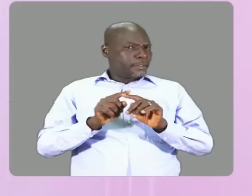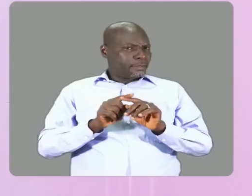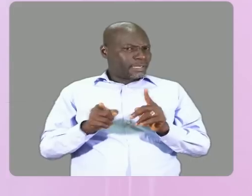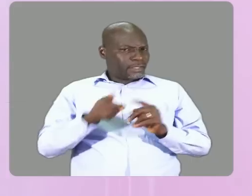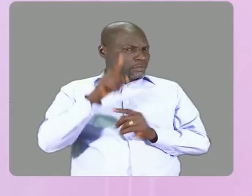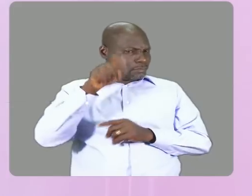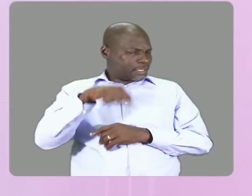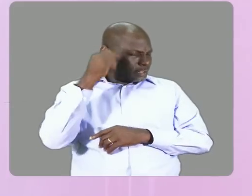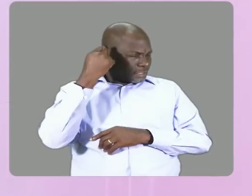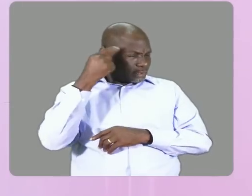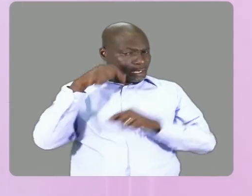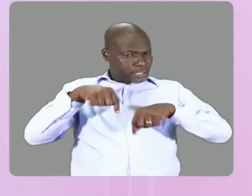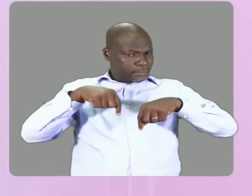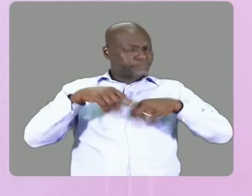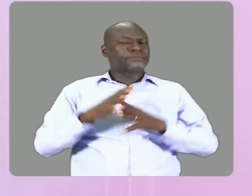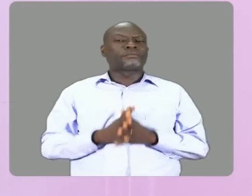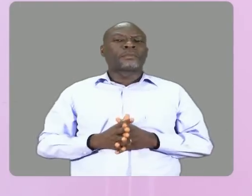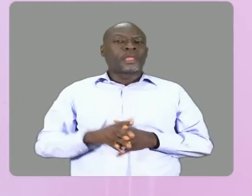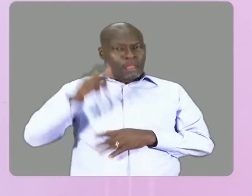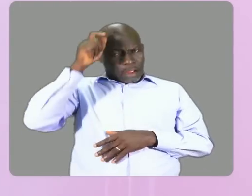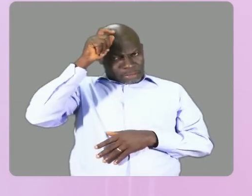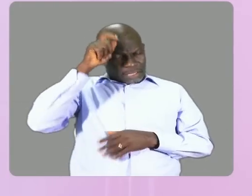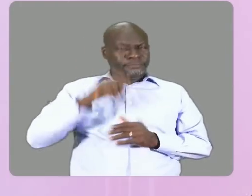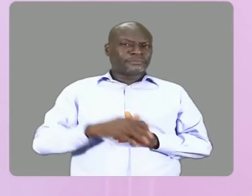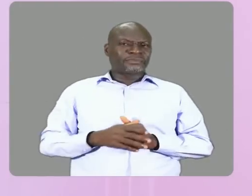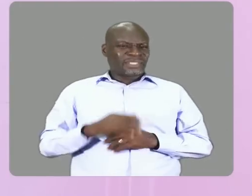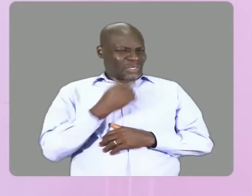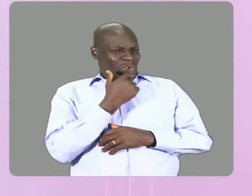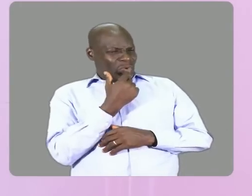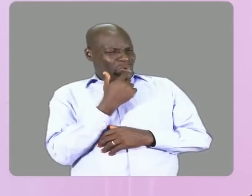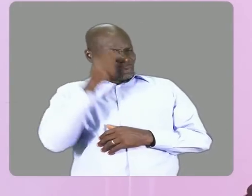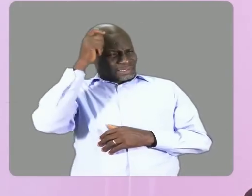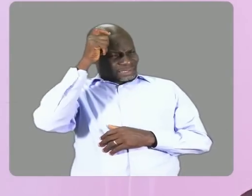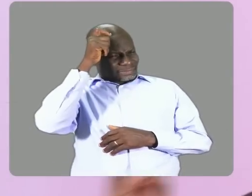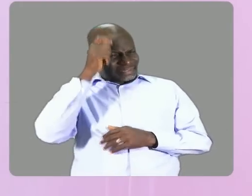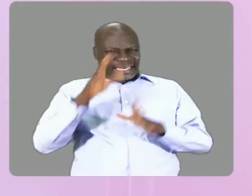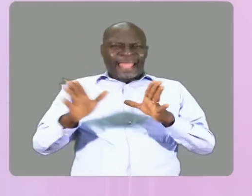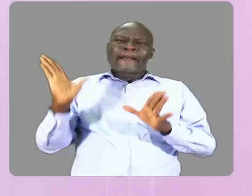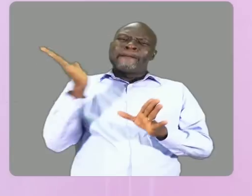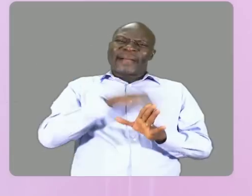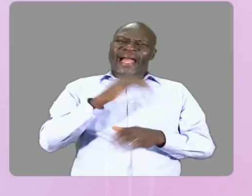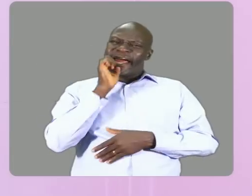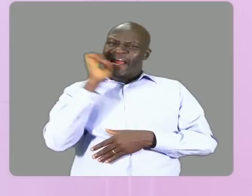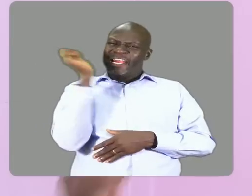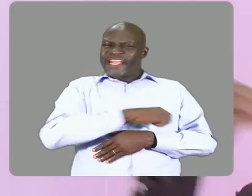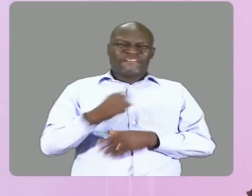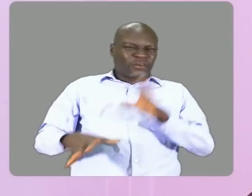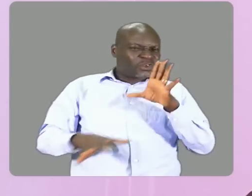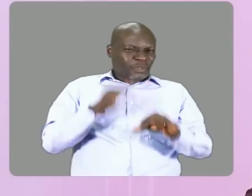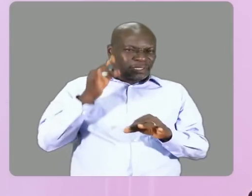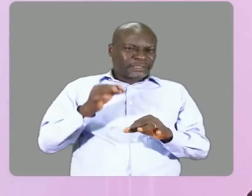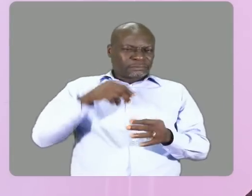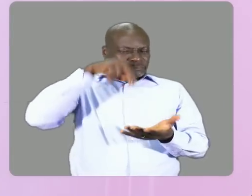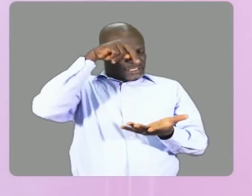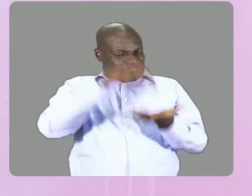Now, yes, I'll tell you, and then I say, see, I can't obon Samoa. On a new genoa, Emma, home bonnet, ah, oh, posu,